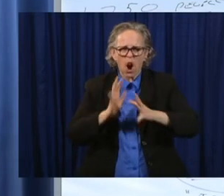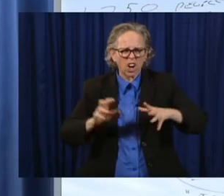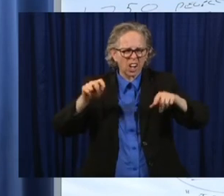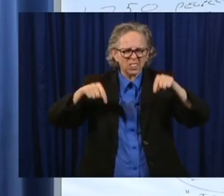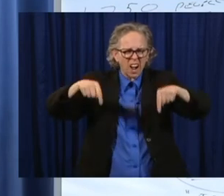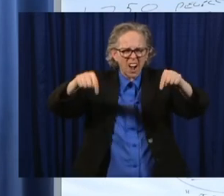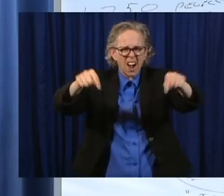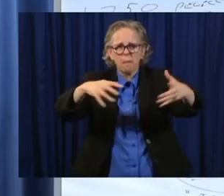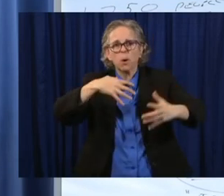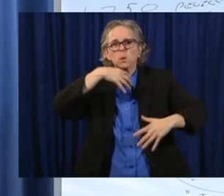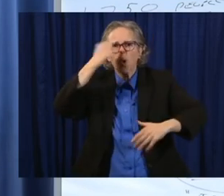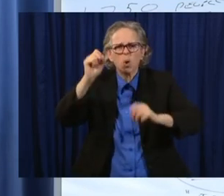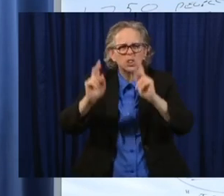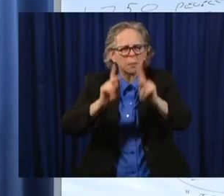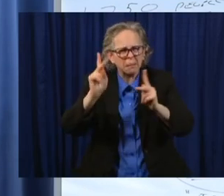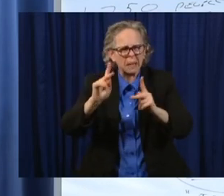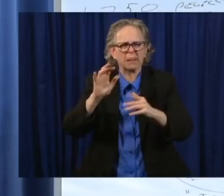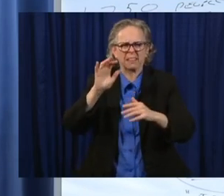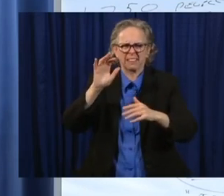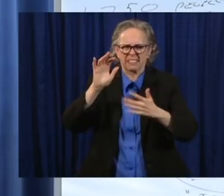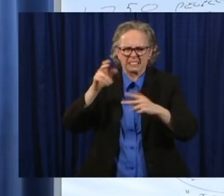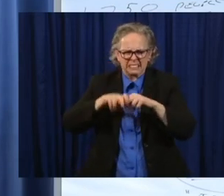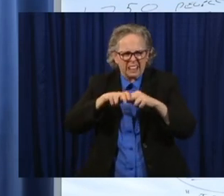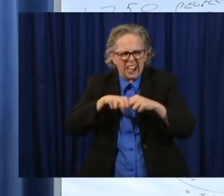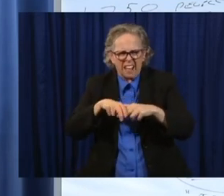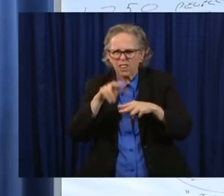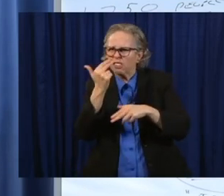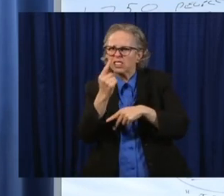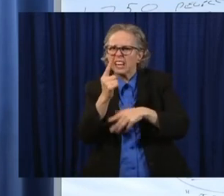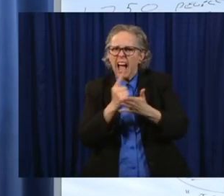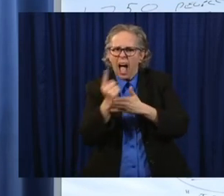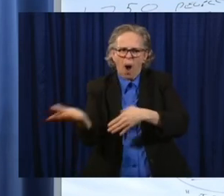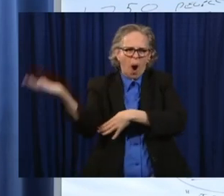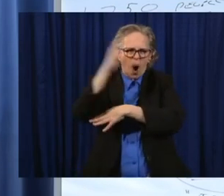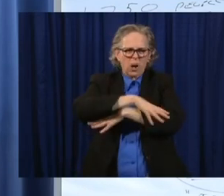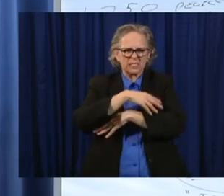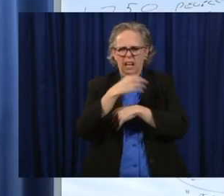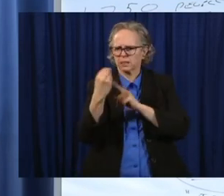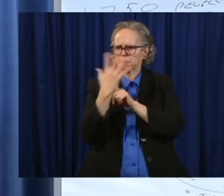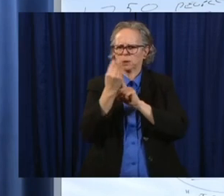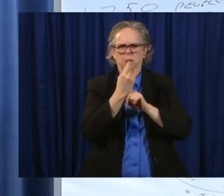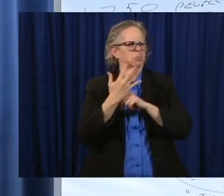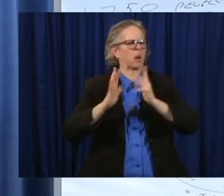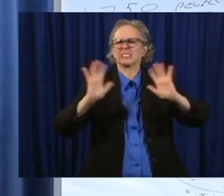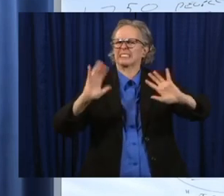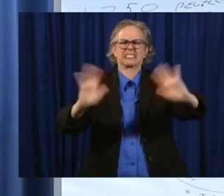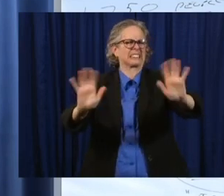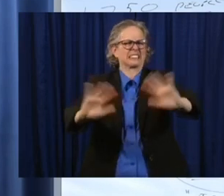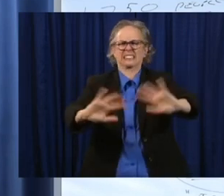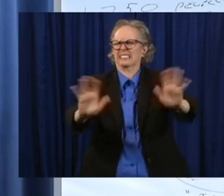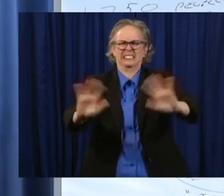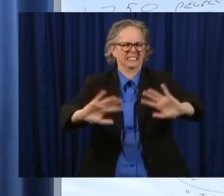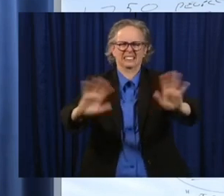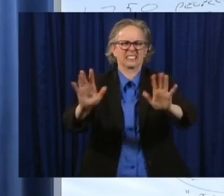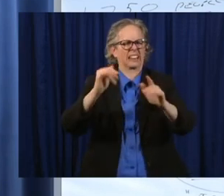Ohioans, sitting there for 13 hours and working with many Ohioans coming in.